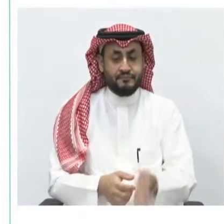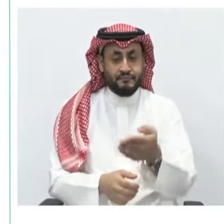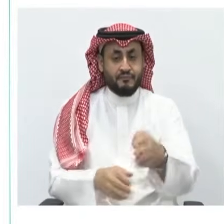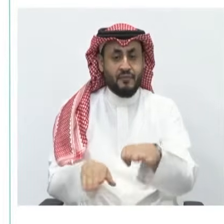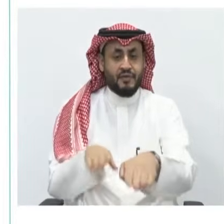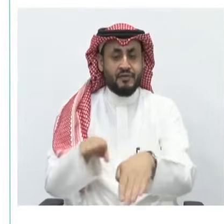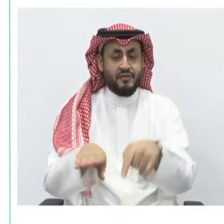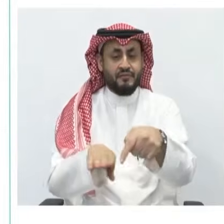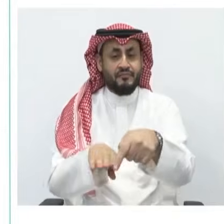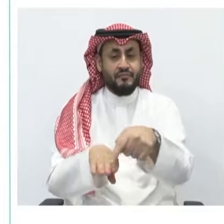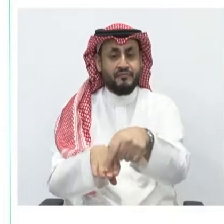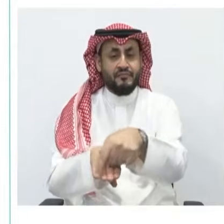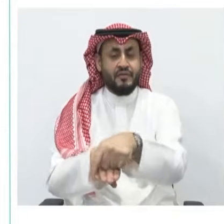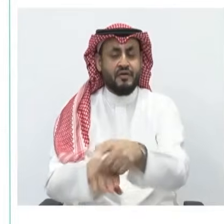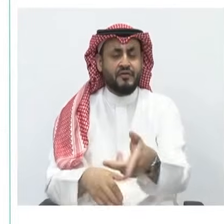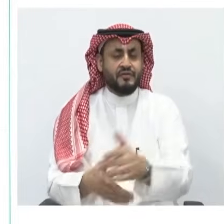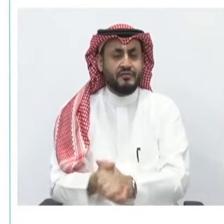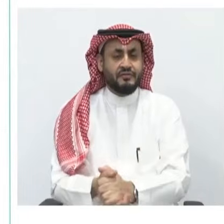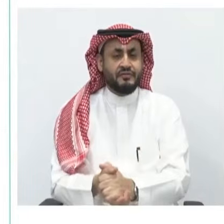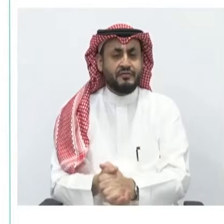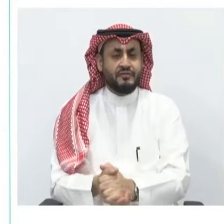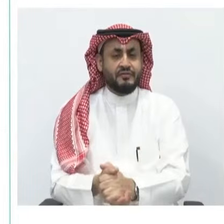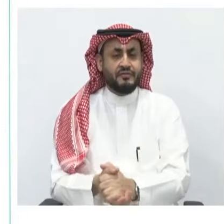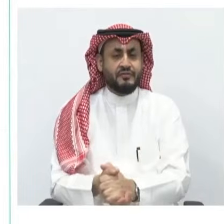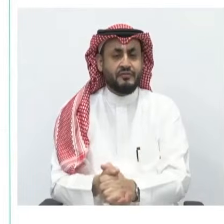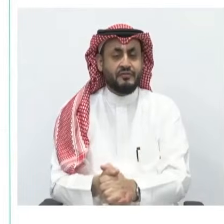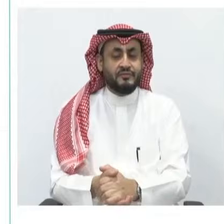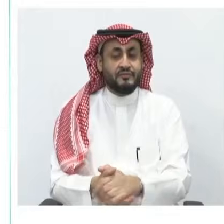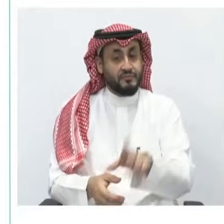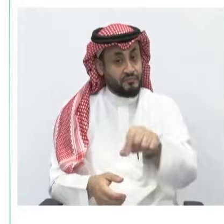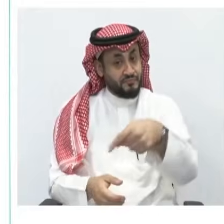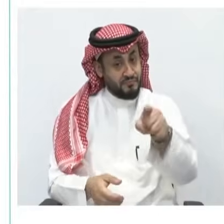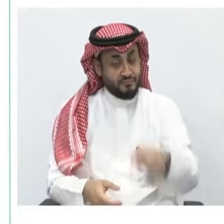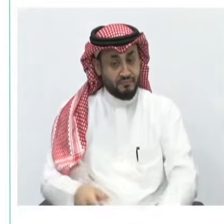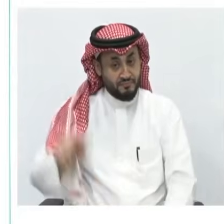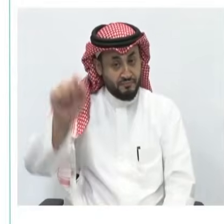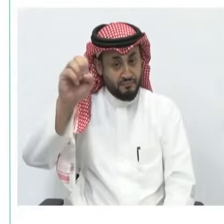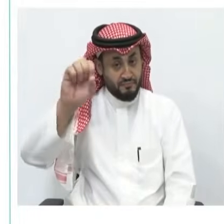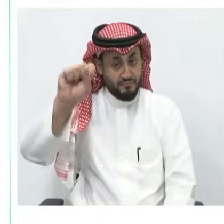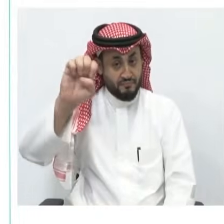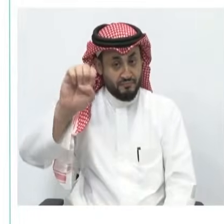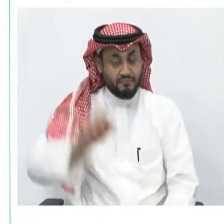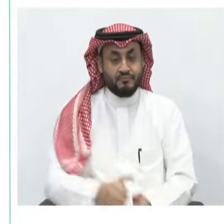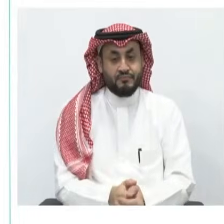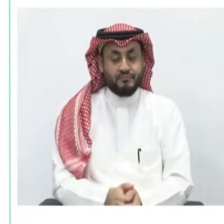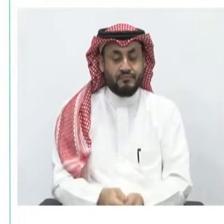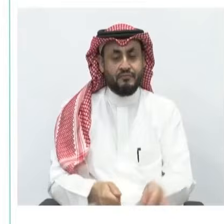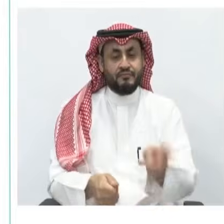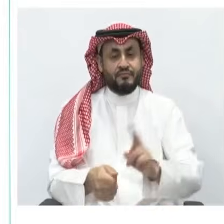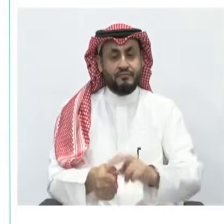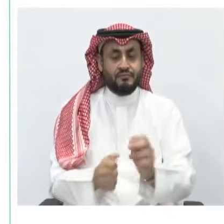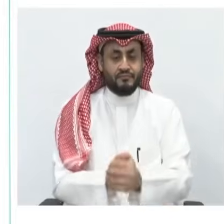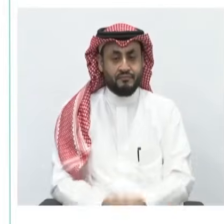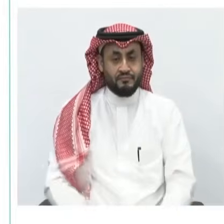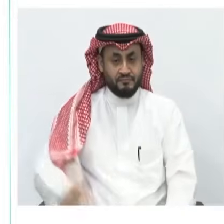about these? Yes, can you tell me? They are toes. Yes, that's right. Toes.